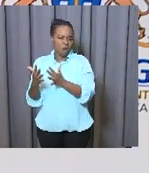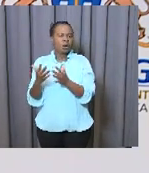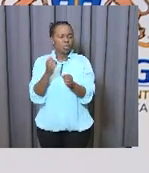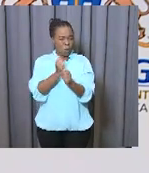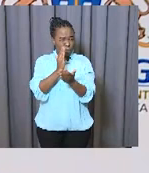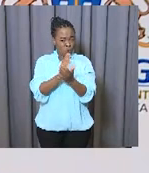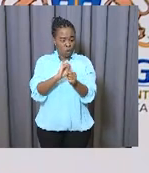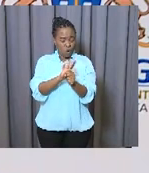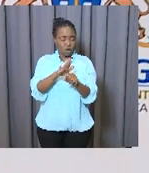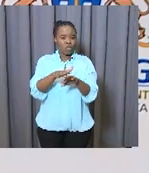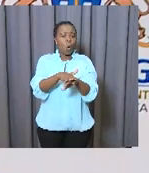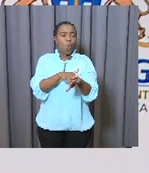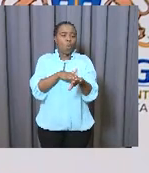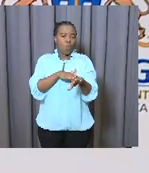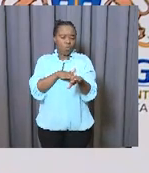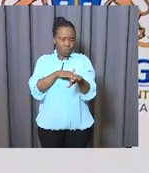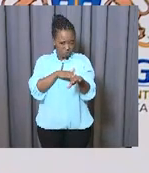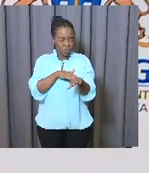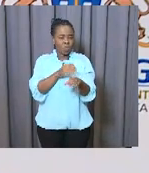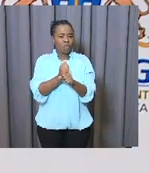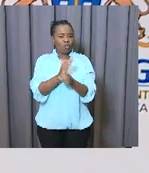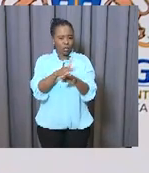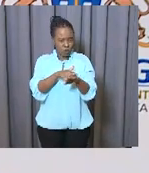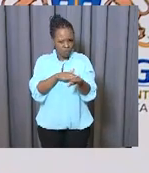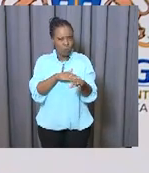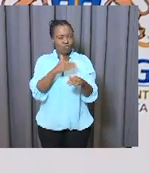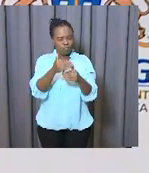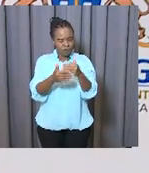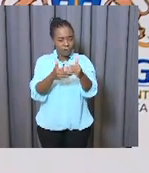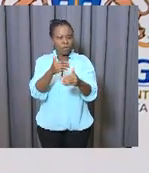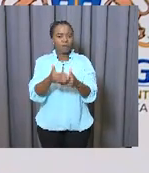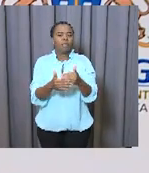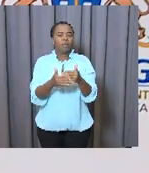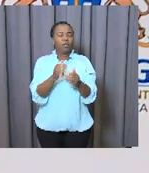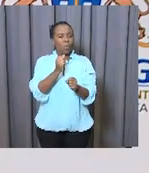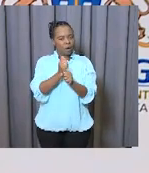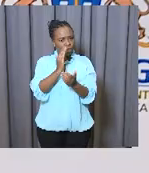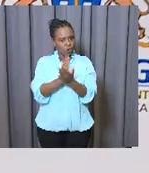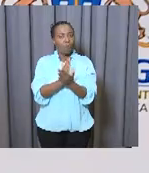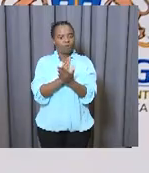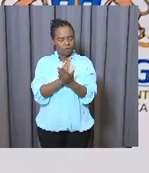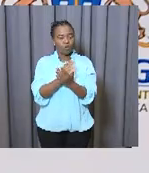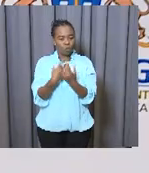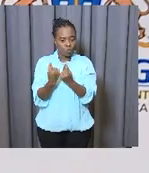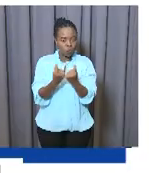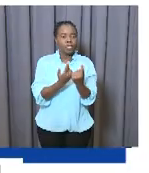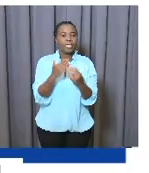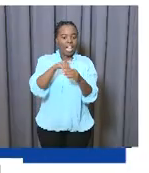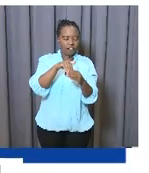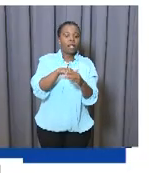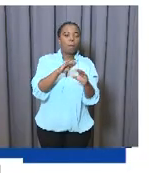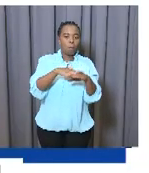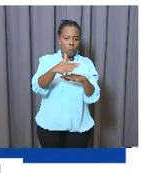slowing it down as the lockdown has done, and ensuring that you take action as quickly as